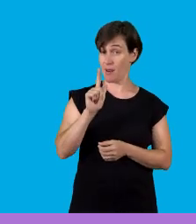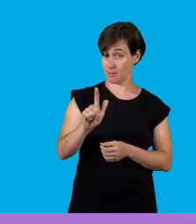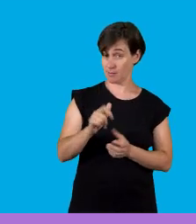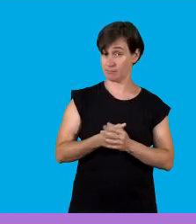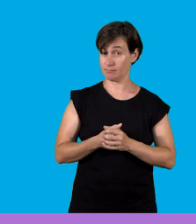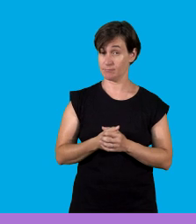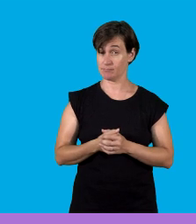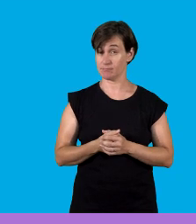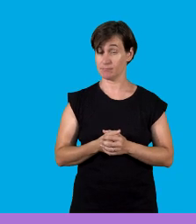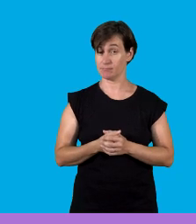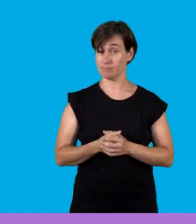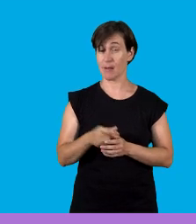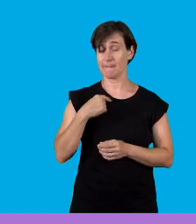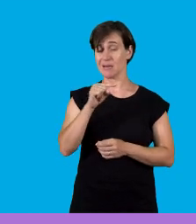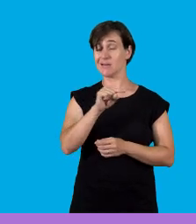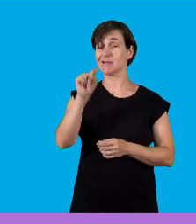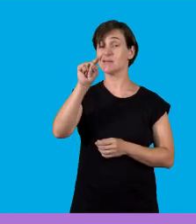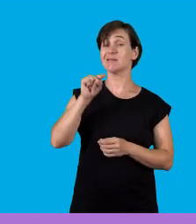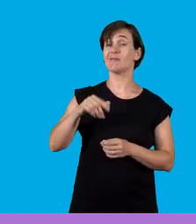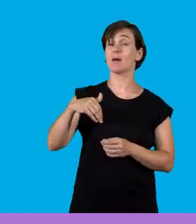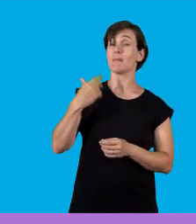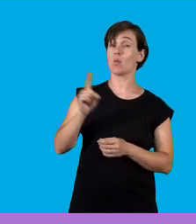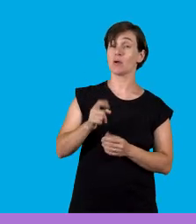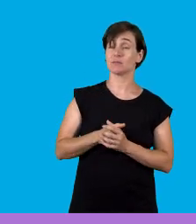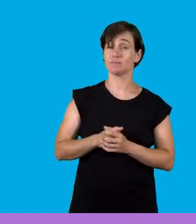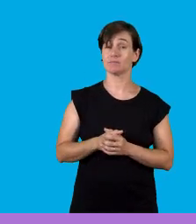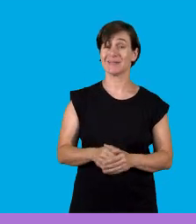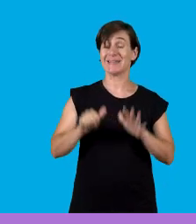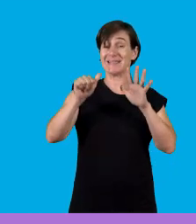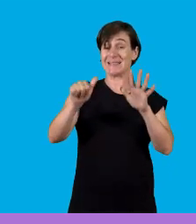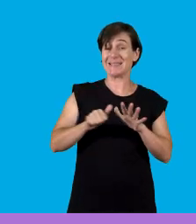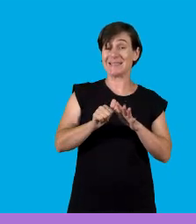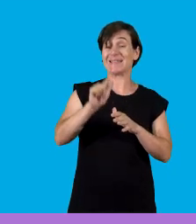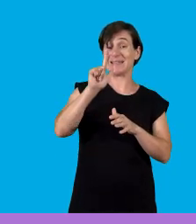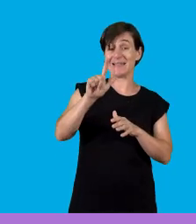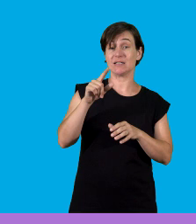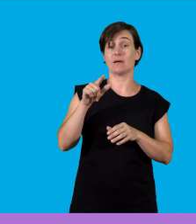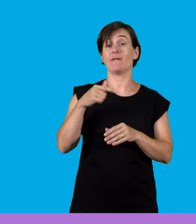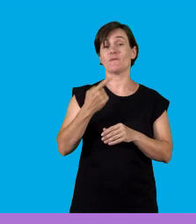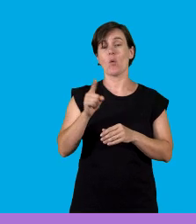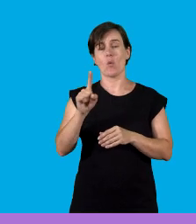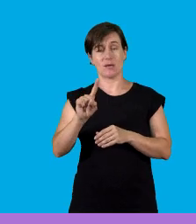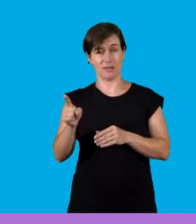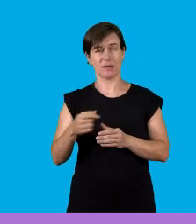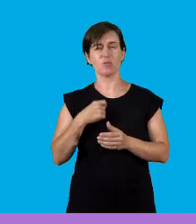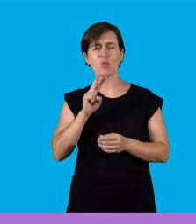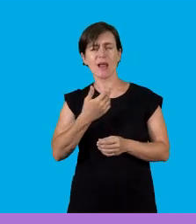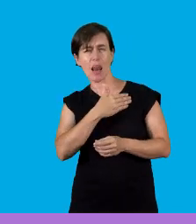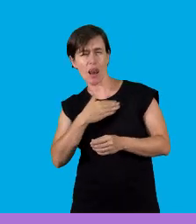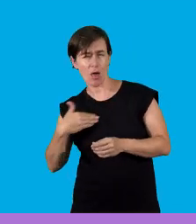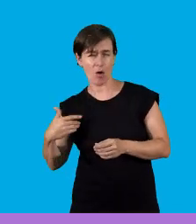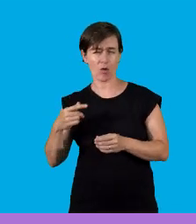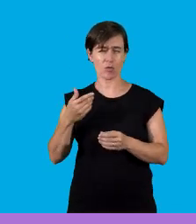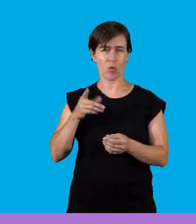480,000 liters and I'll divide that by 16 liters to see how many seconds that will